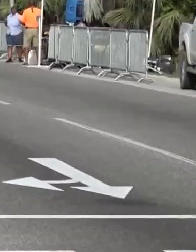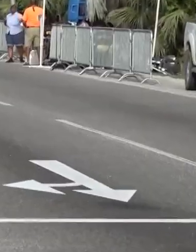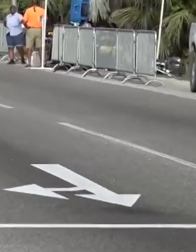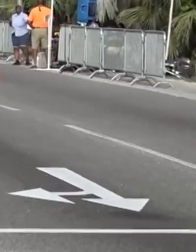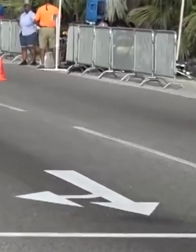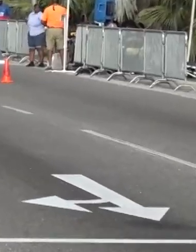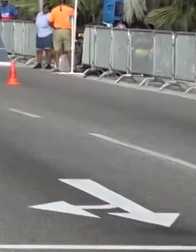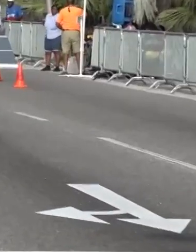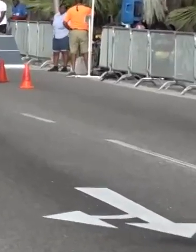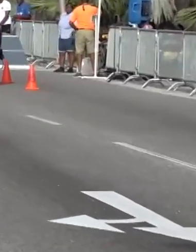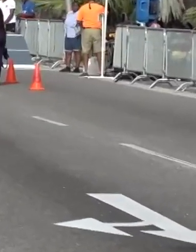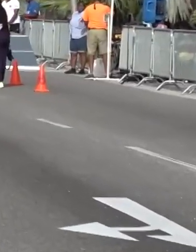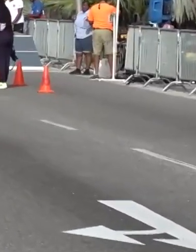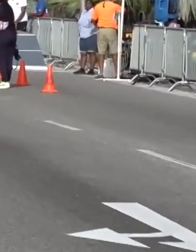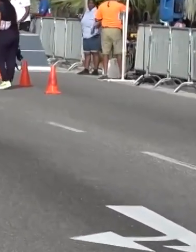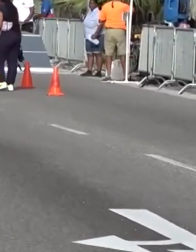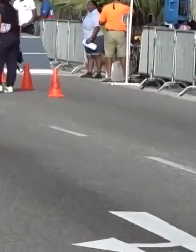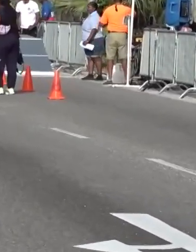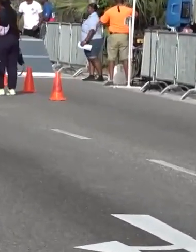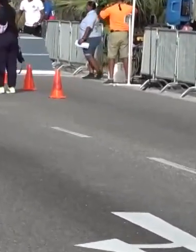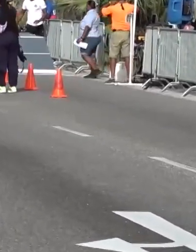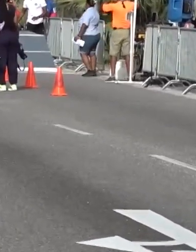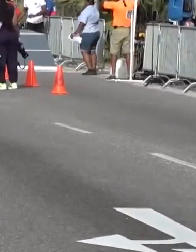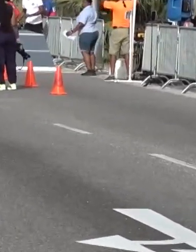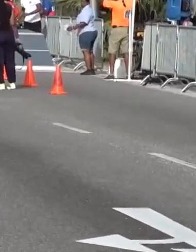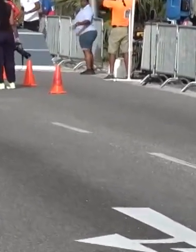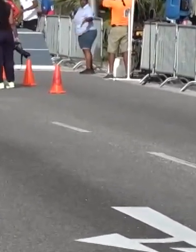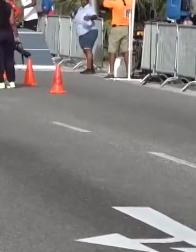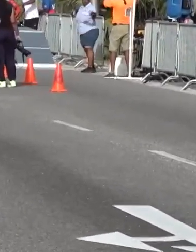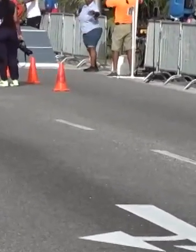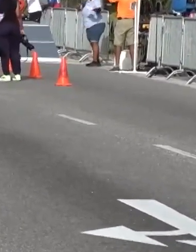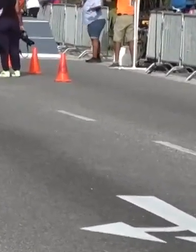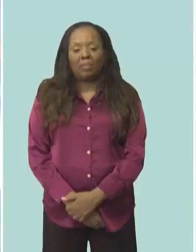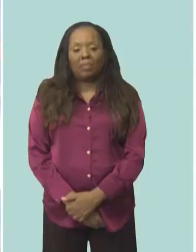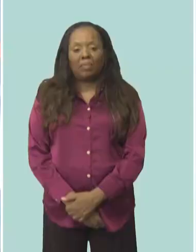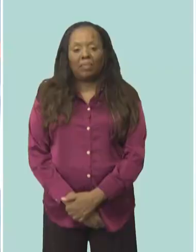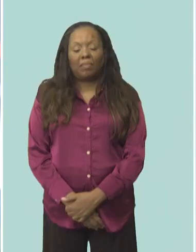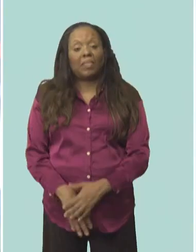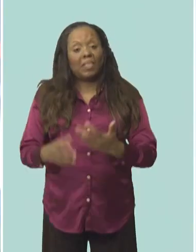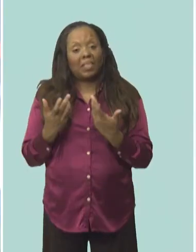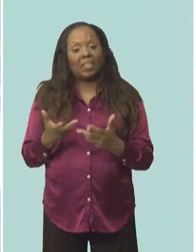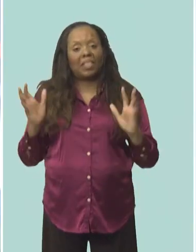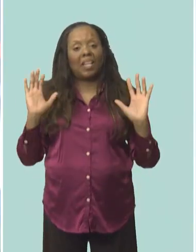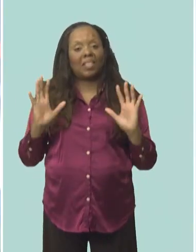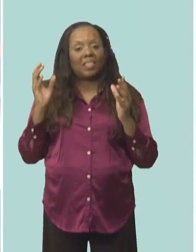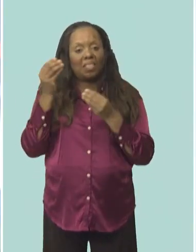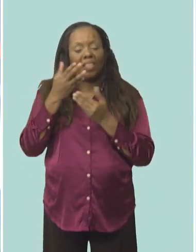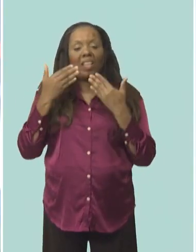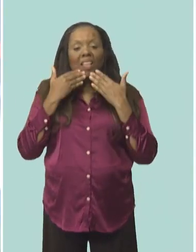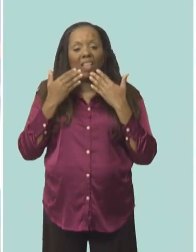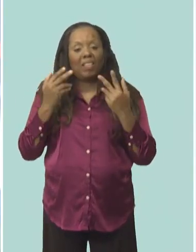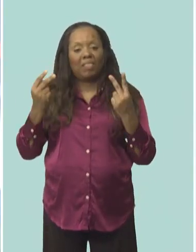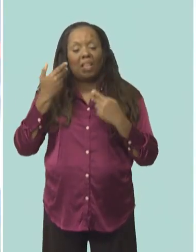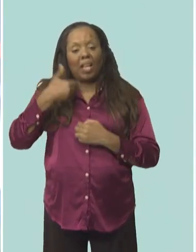55.05. And Mark Goodrich Boyce, CBC Sports. And that's our time tonight. Thank